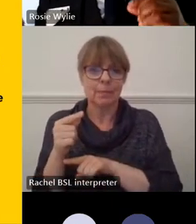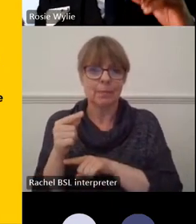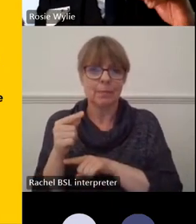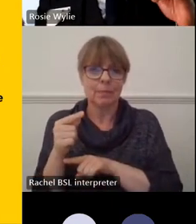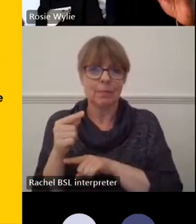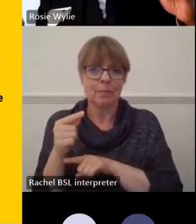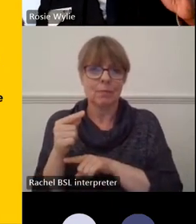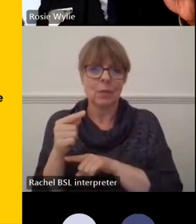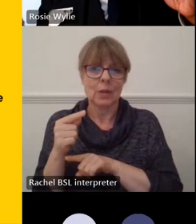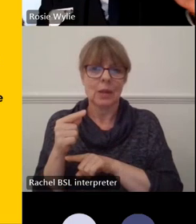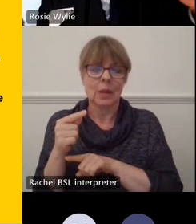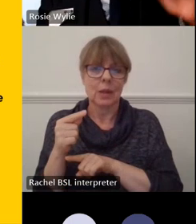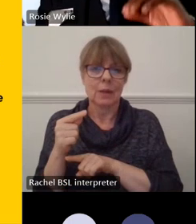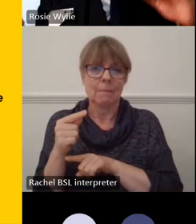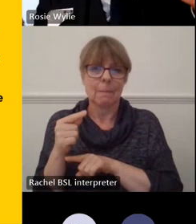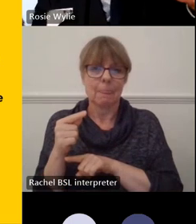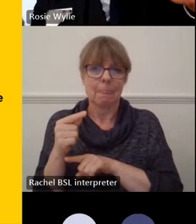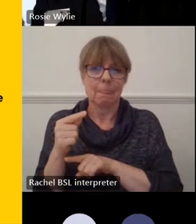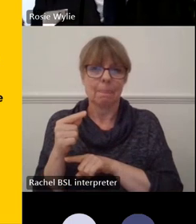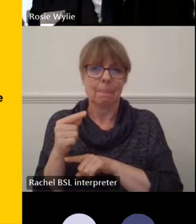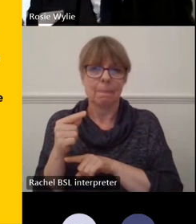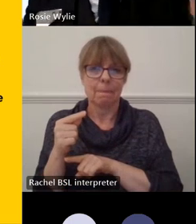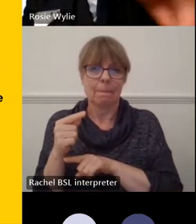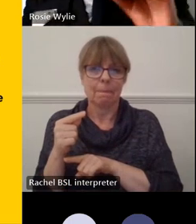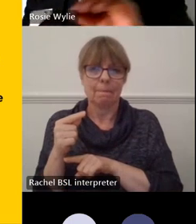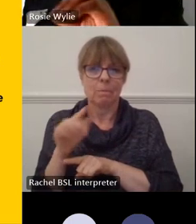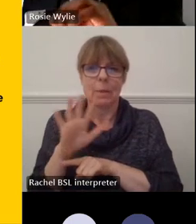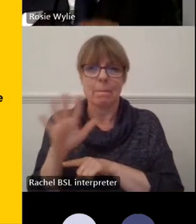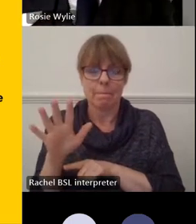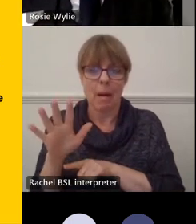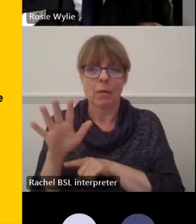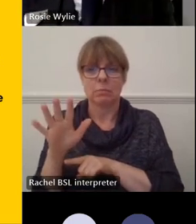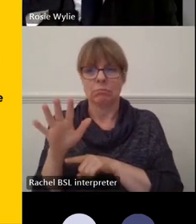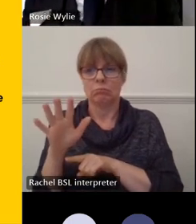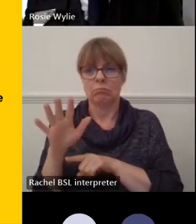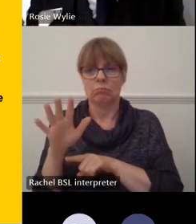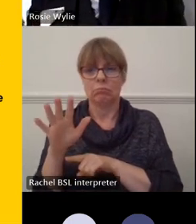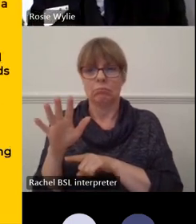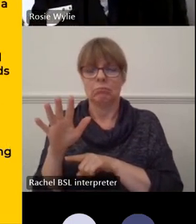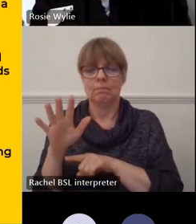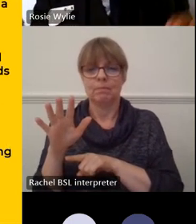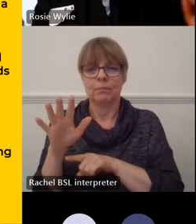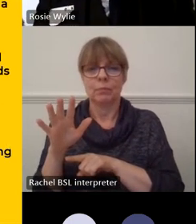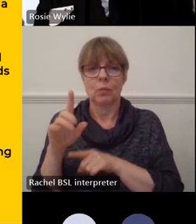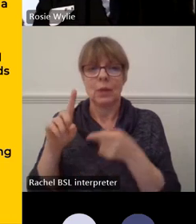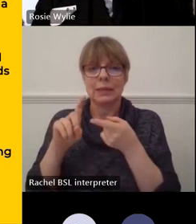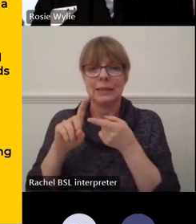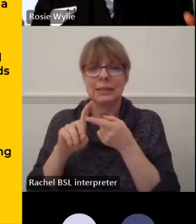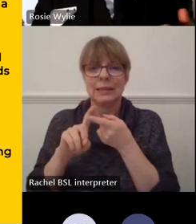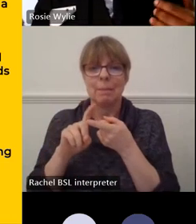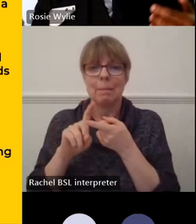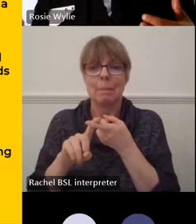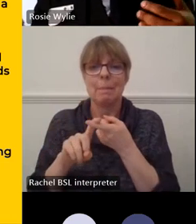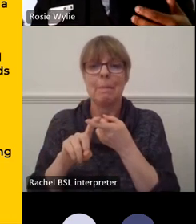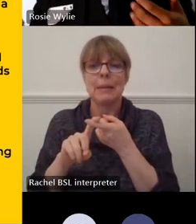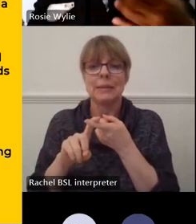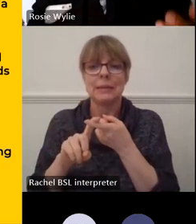English is depending on the standard or the level of engagement that they want to have, that will be subject now